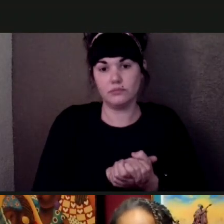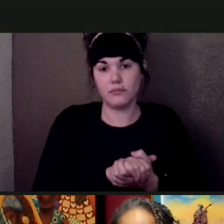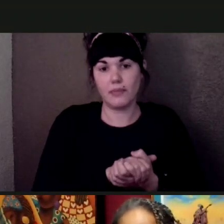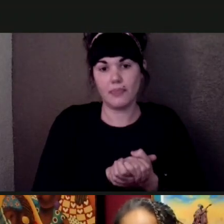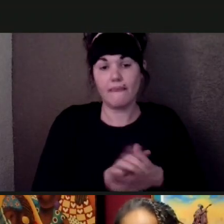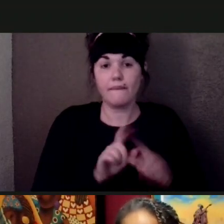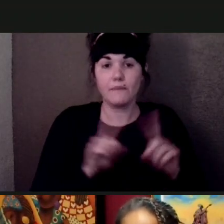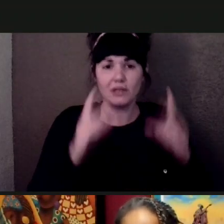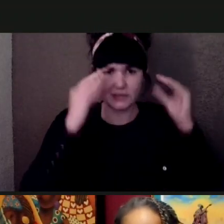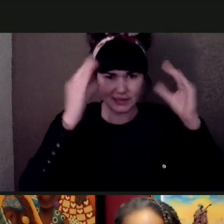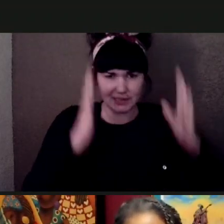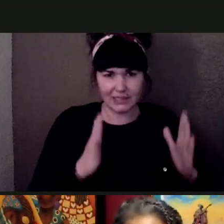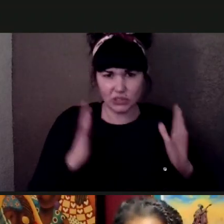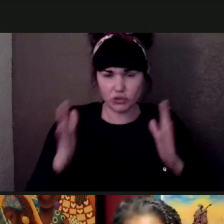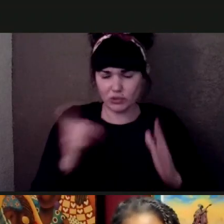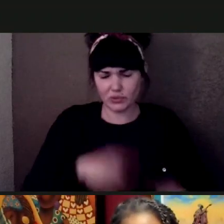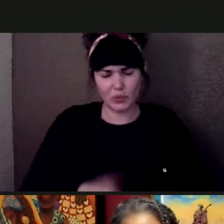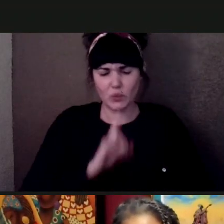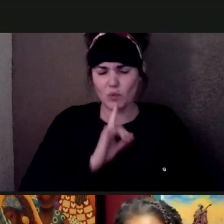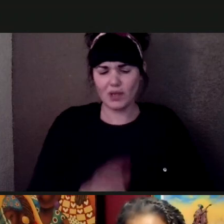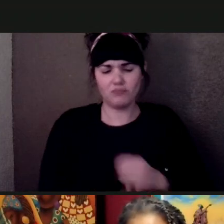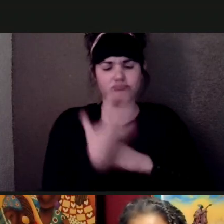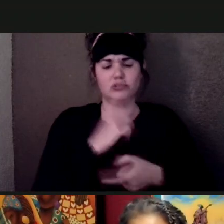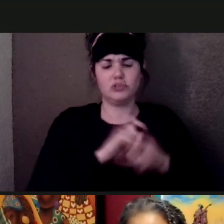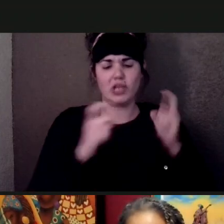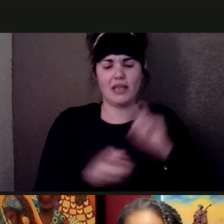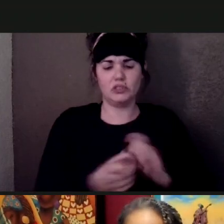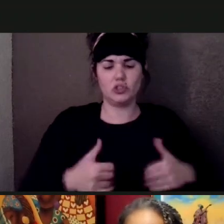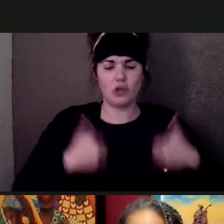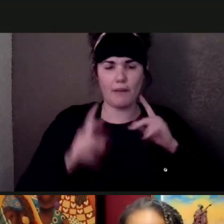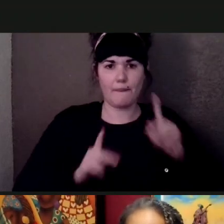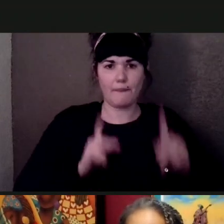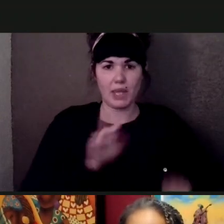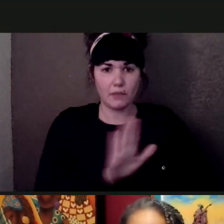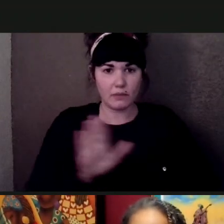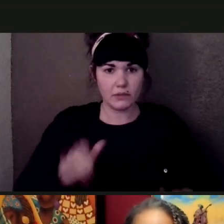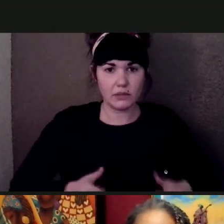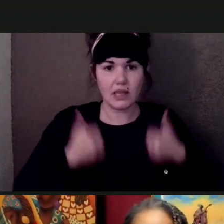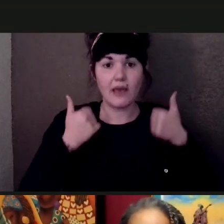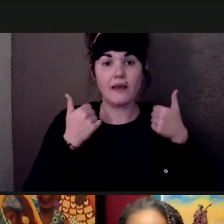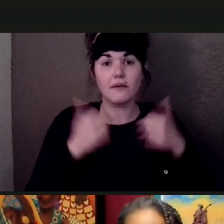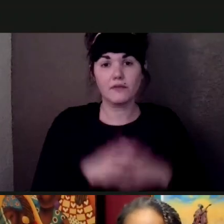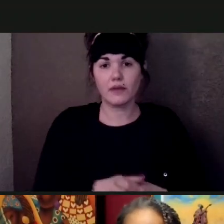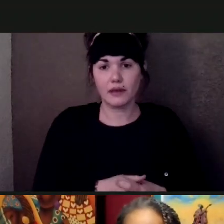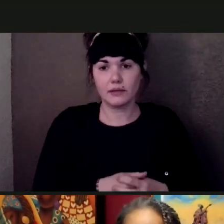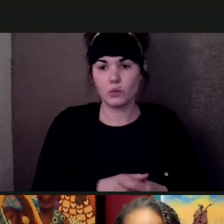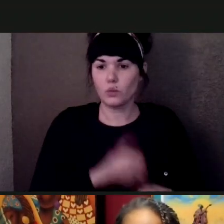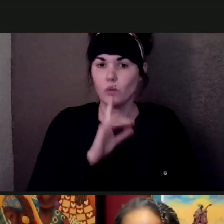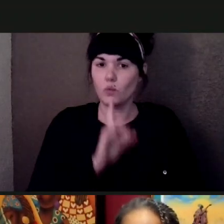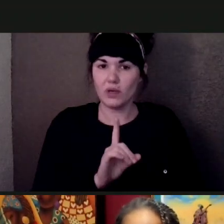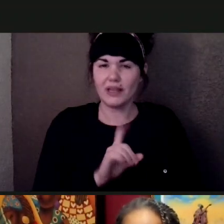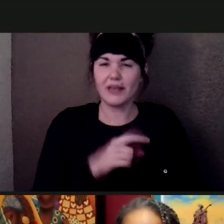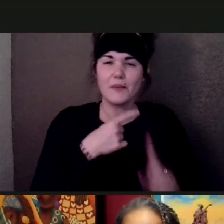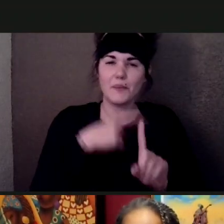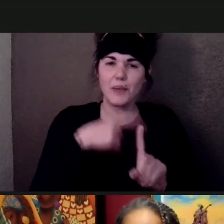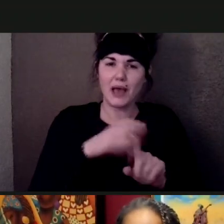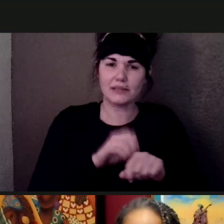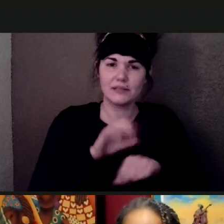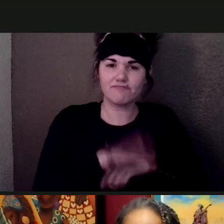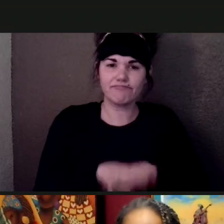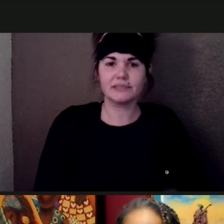really do transform young people's lives, um, and in really positive ways. So,